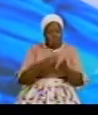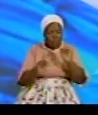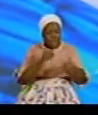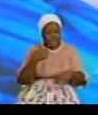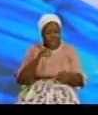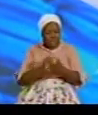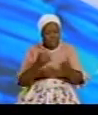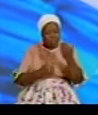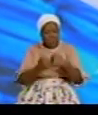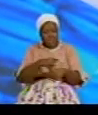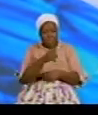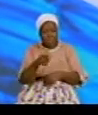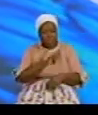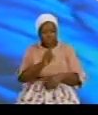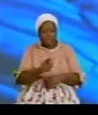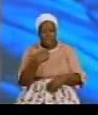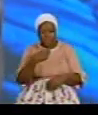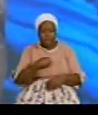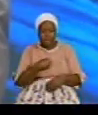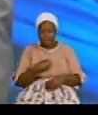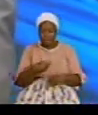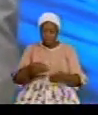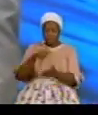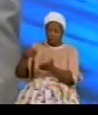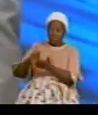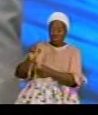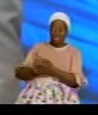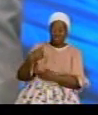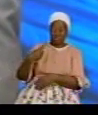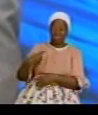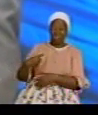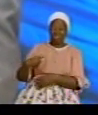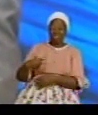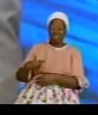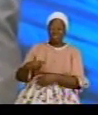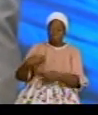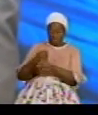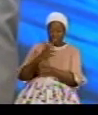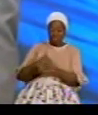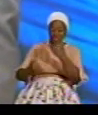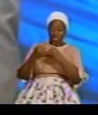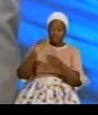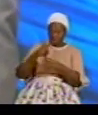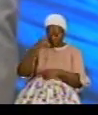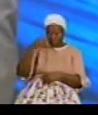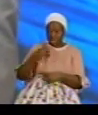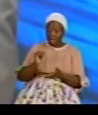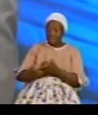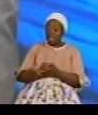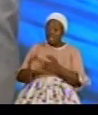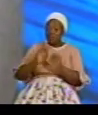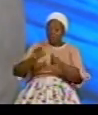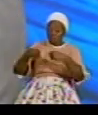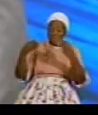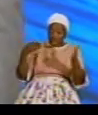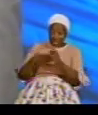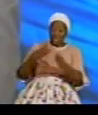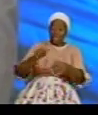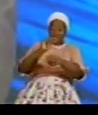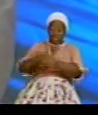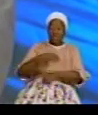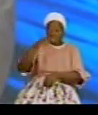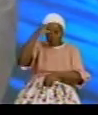offended them? This one, that you said they should trample the traditions of